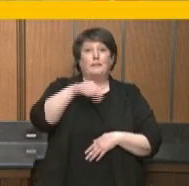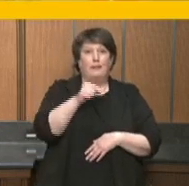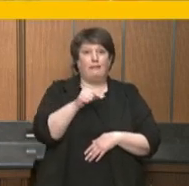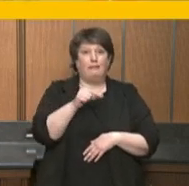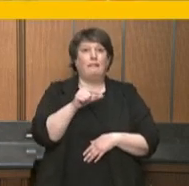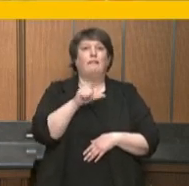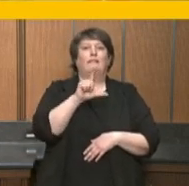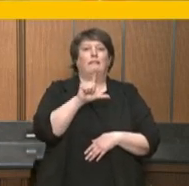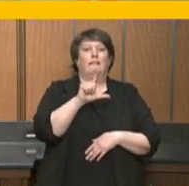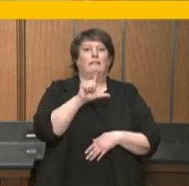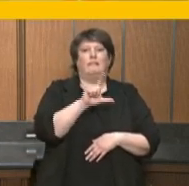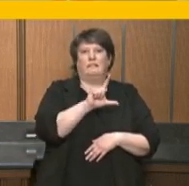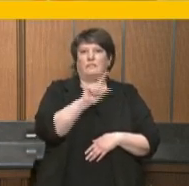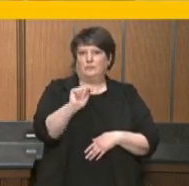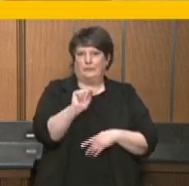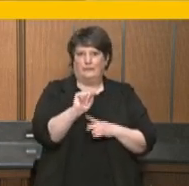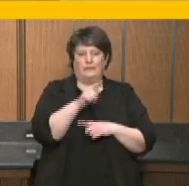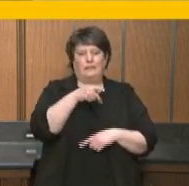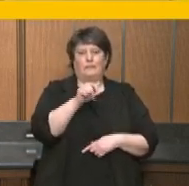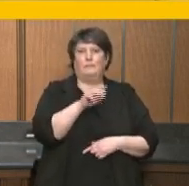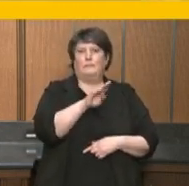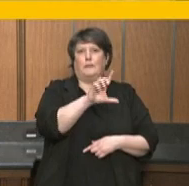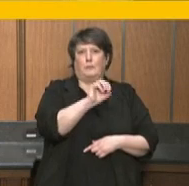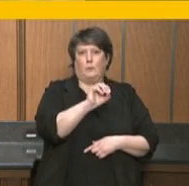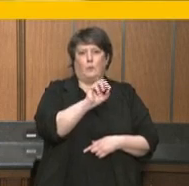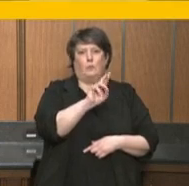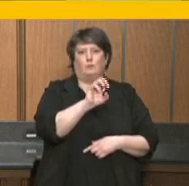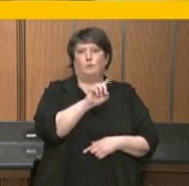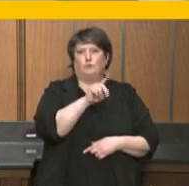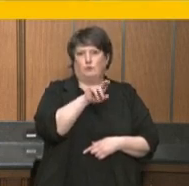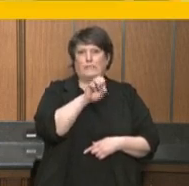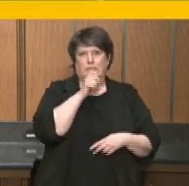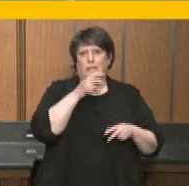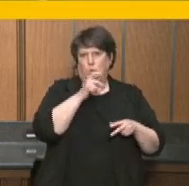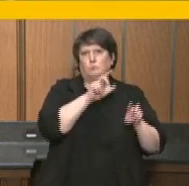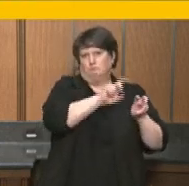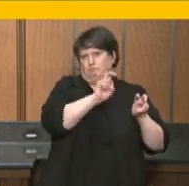Rodriguez. Well, thank you very much, Christian, and good afternoon, everyone.